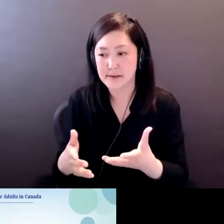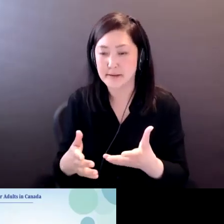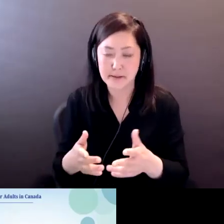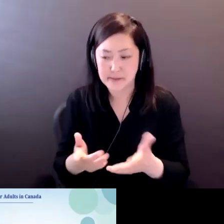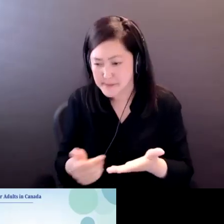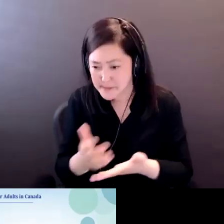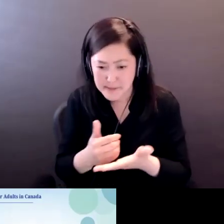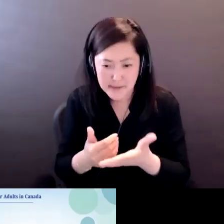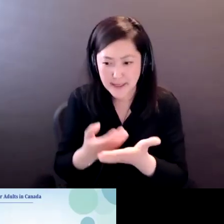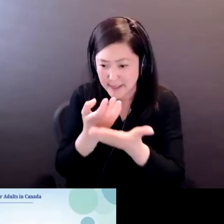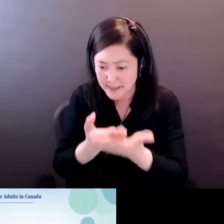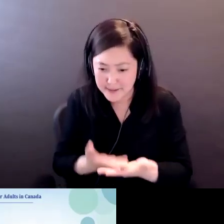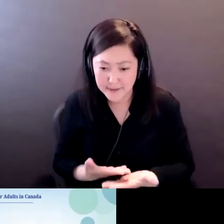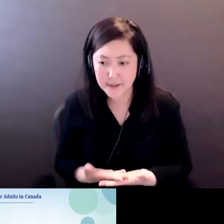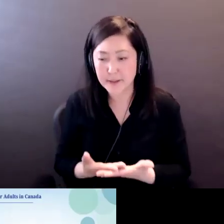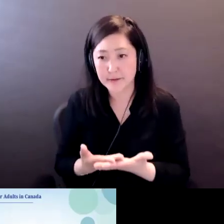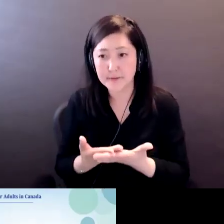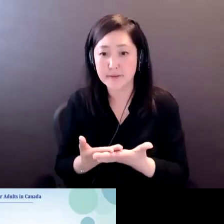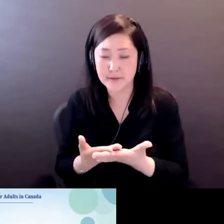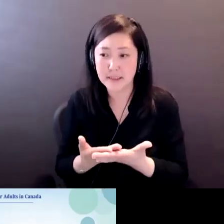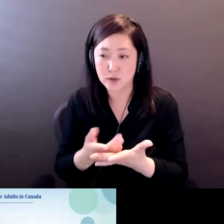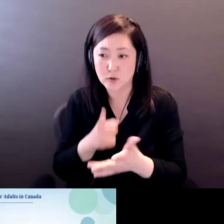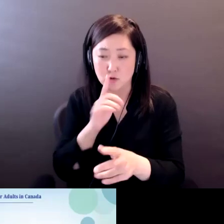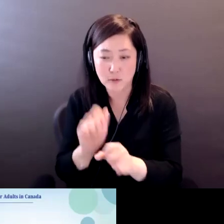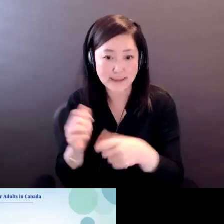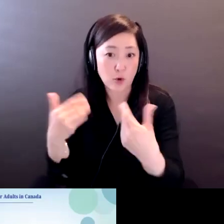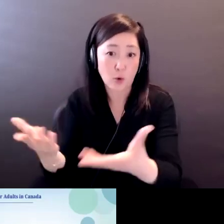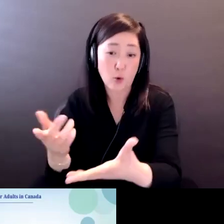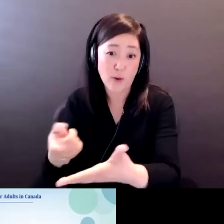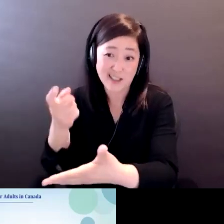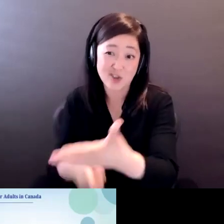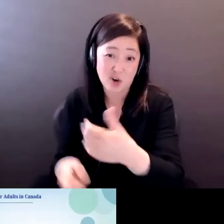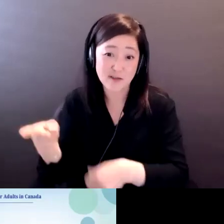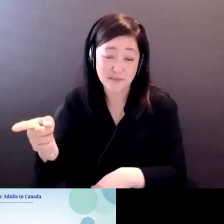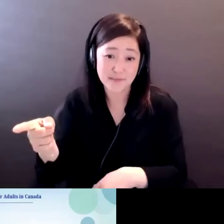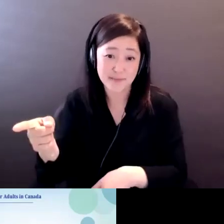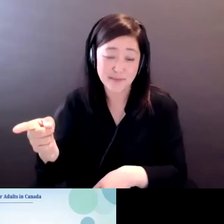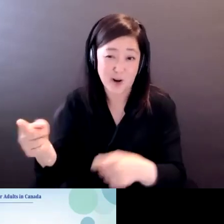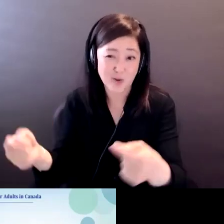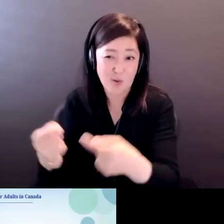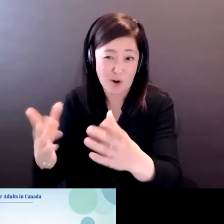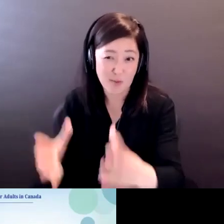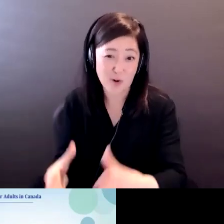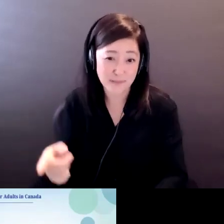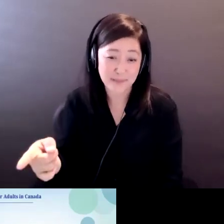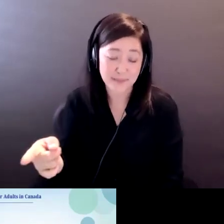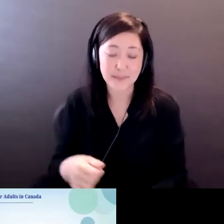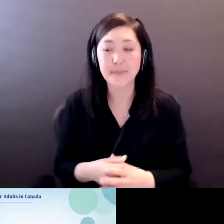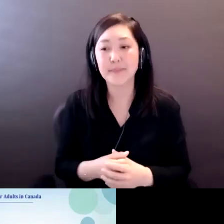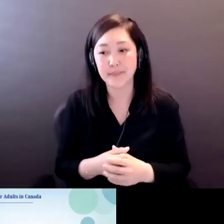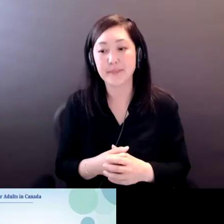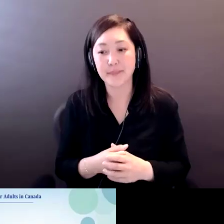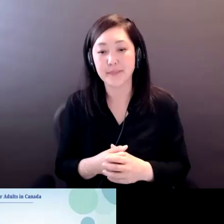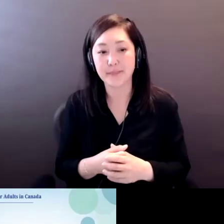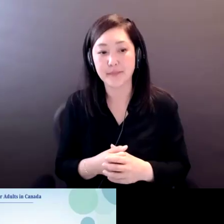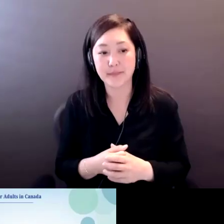to support a criminal charge. And in fact, in many cases, and this kind